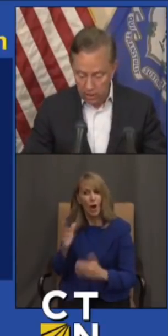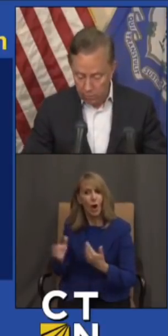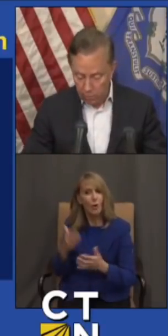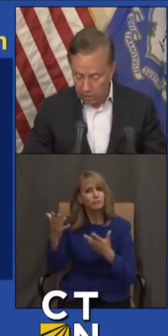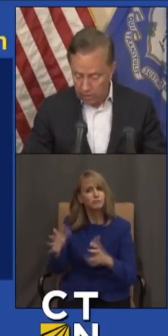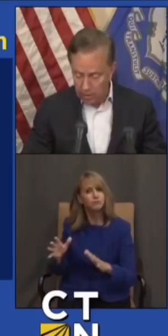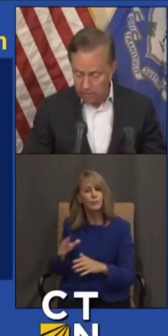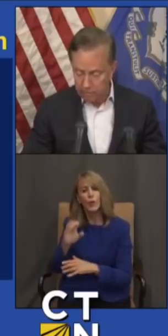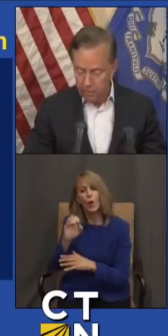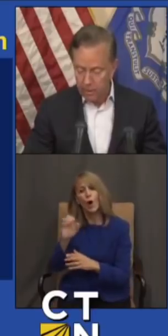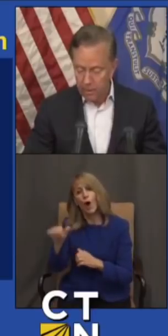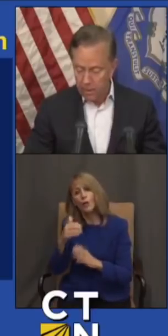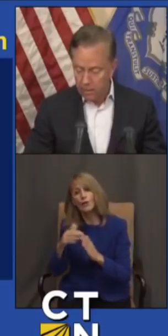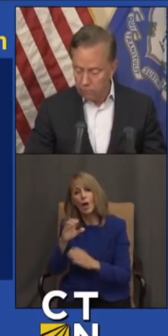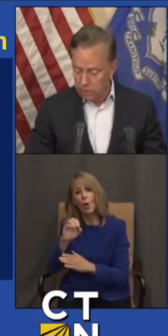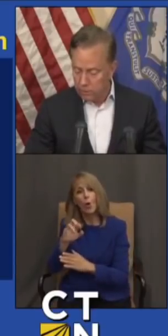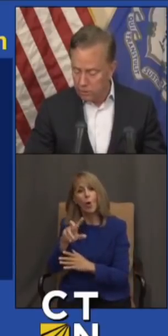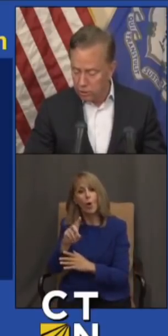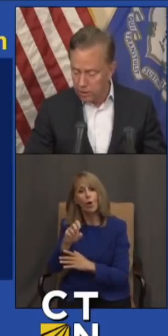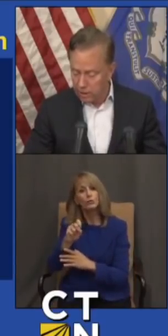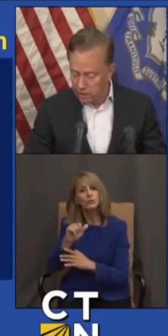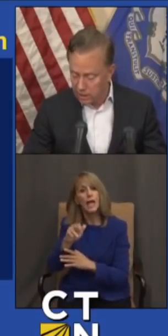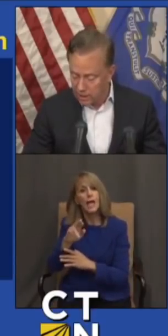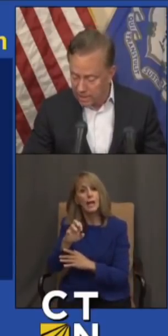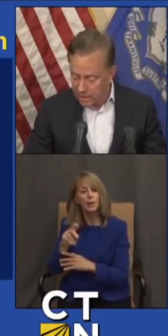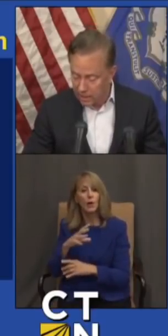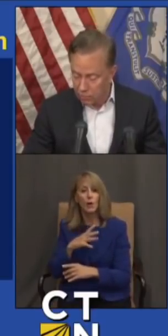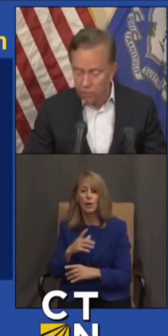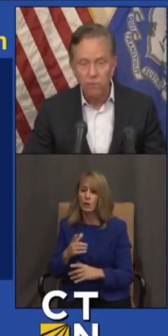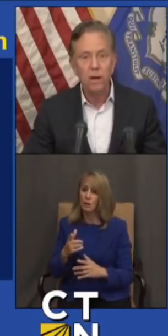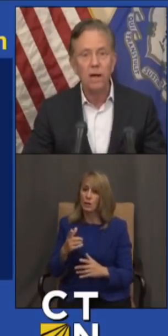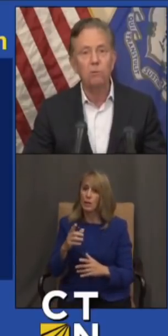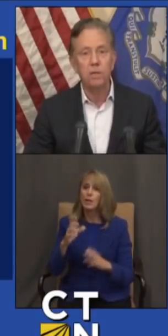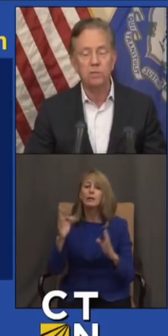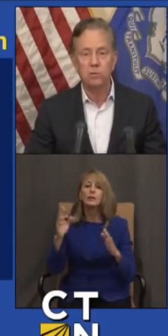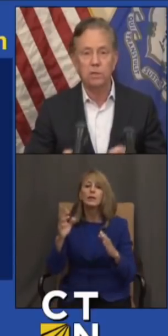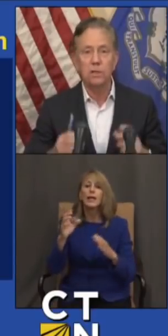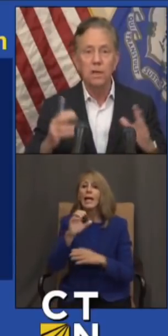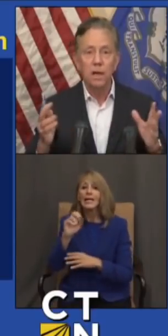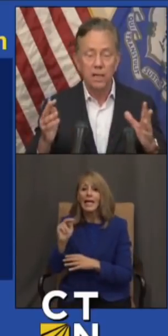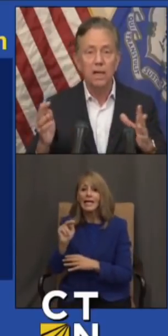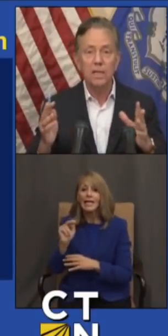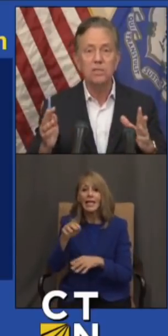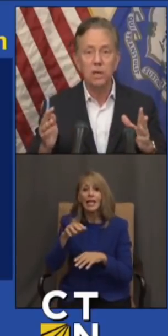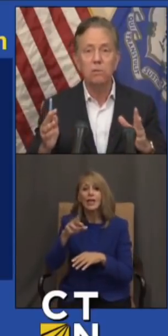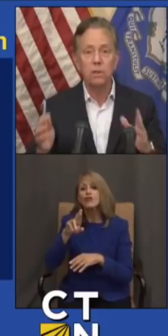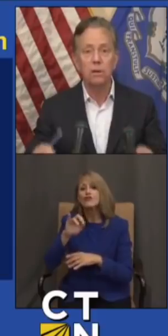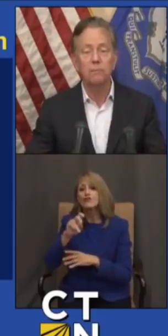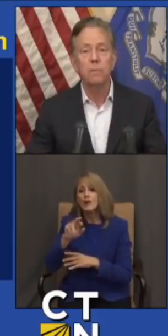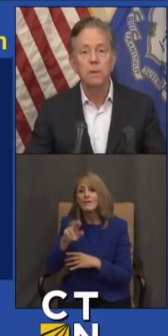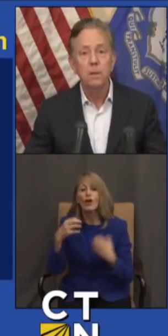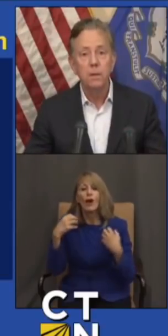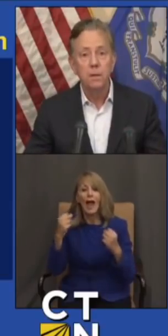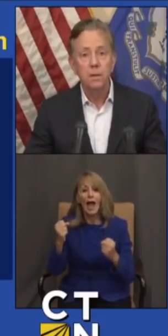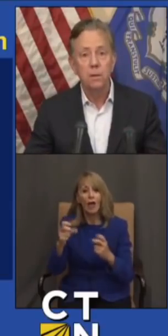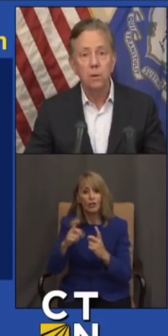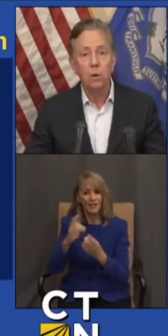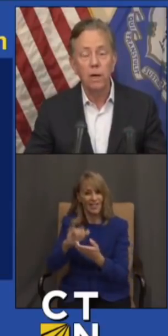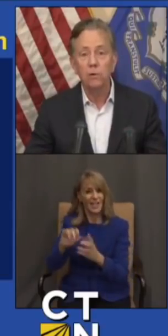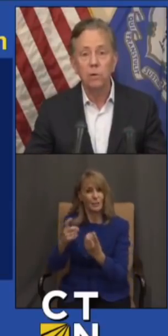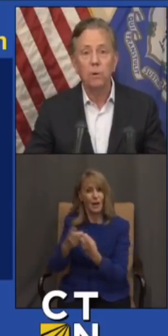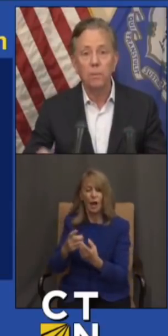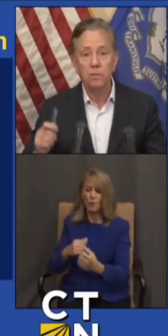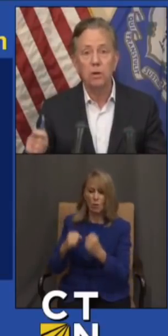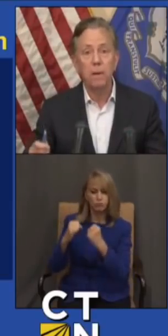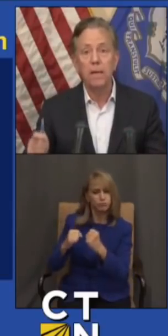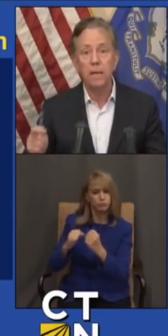Old Saybrook. A special shout out to the Connecticut River Health District. A lot of these health, you know, local